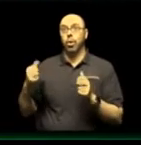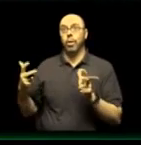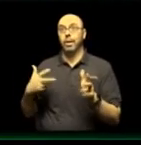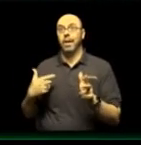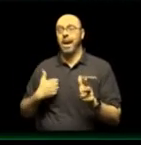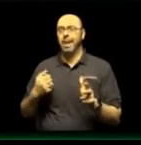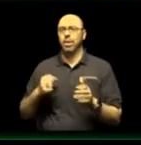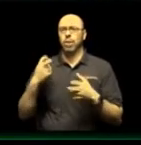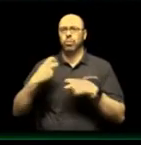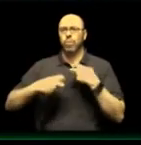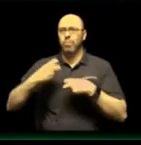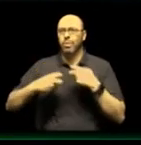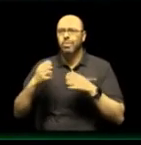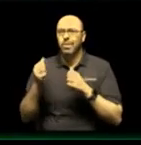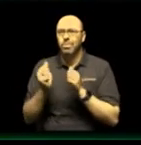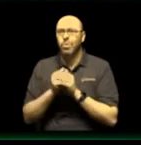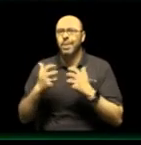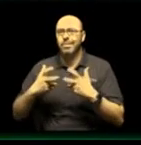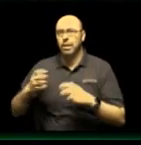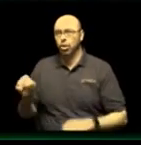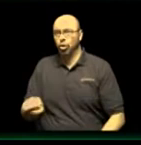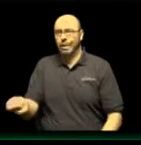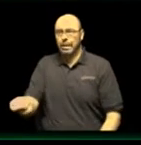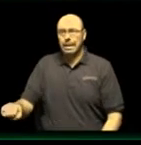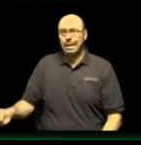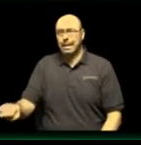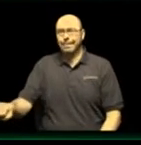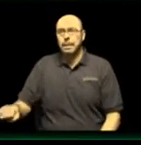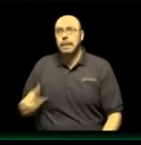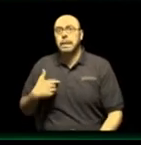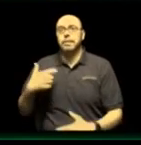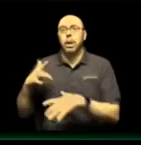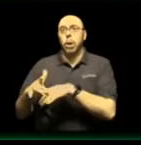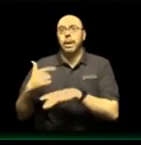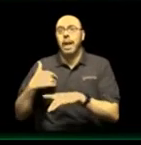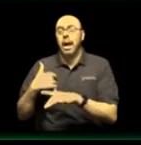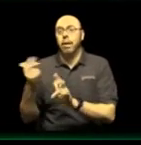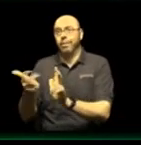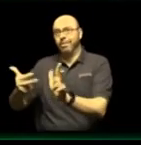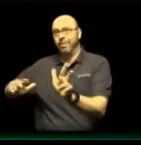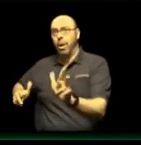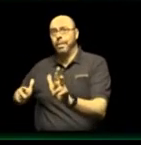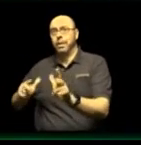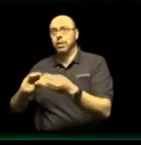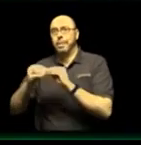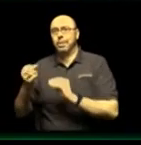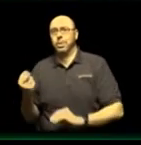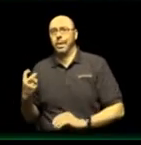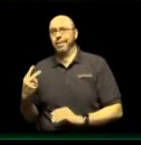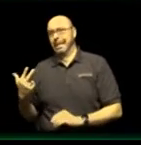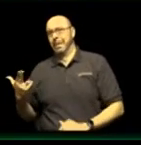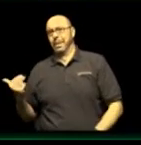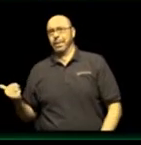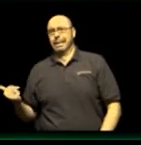trouble to shift. So I missed shift too early. I fall back to 12th,